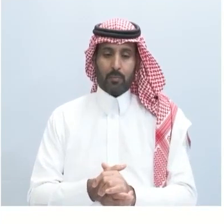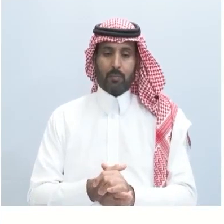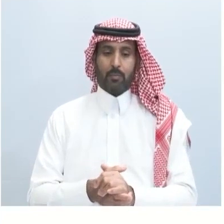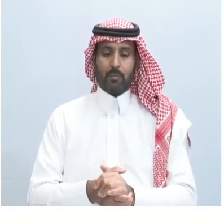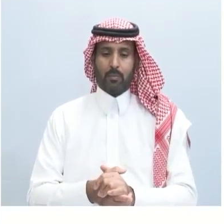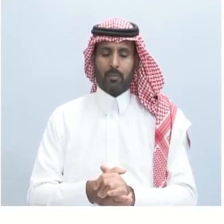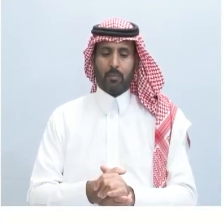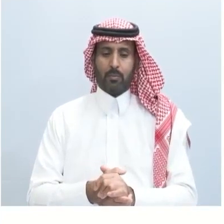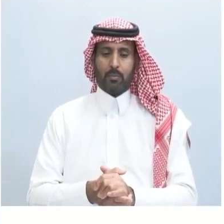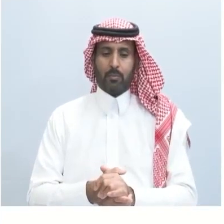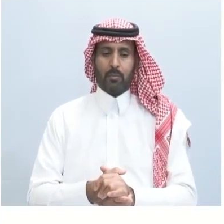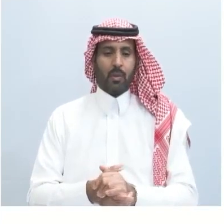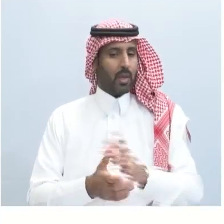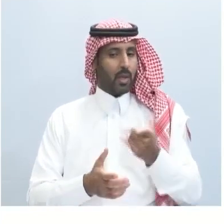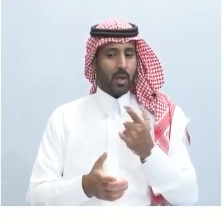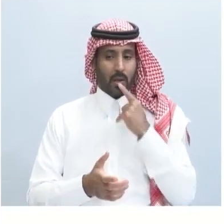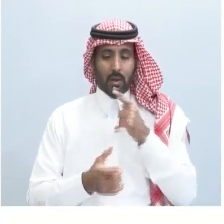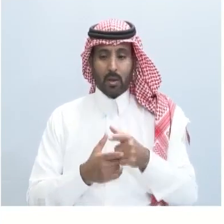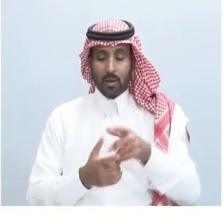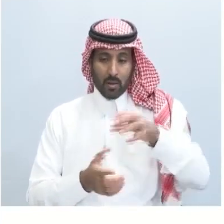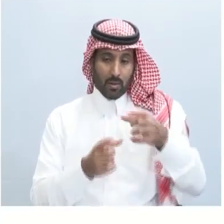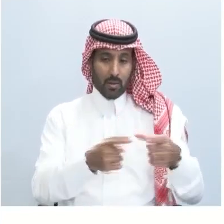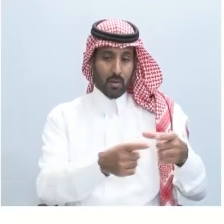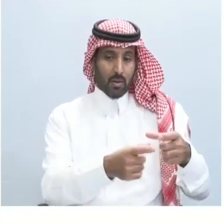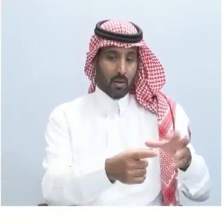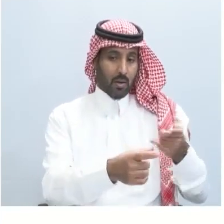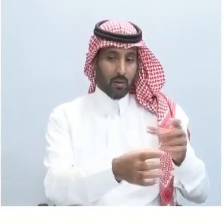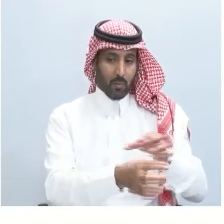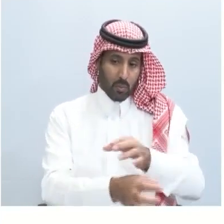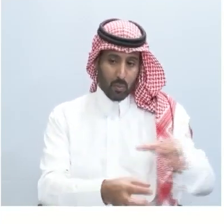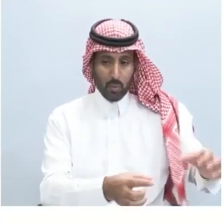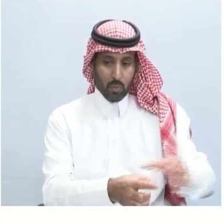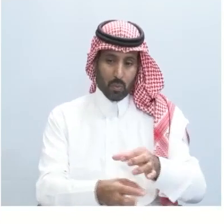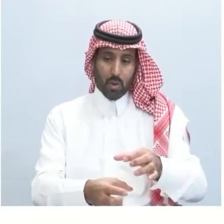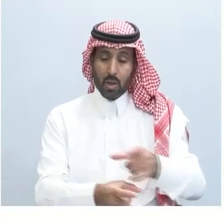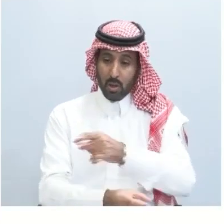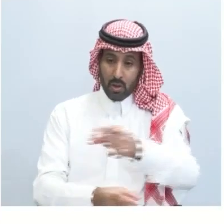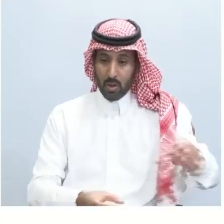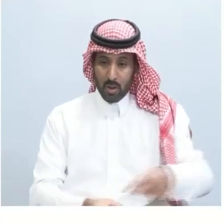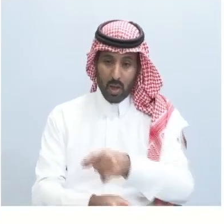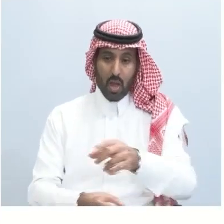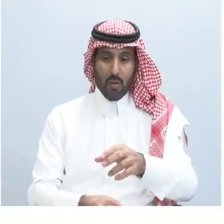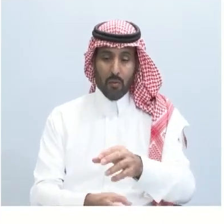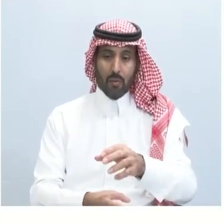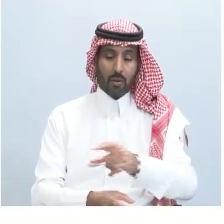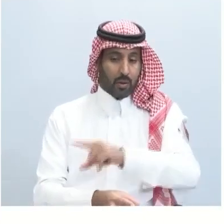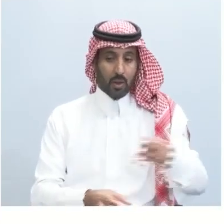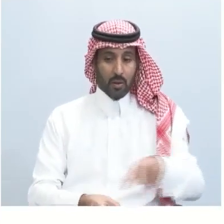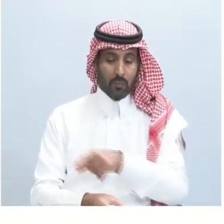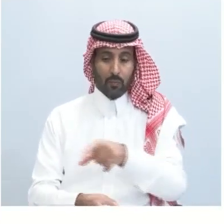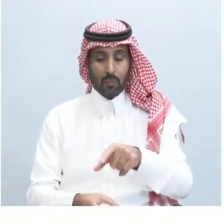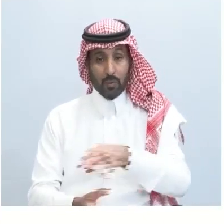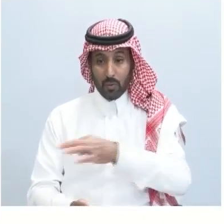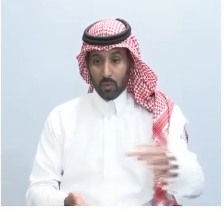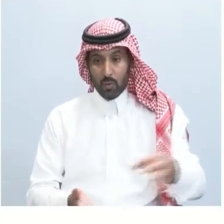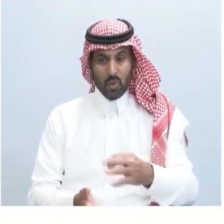surround the rink. How does the puck move? So the puck, the round object,